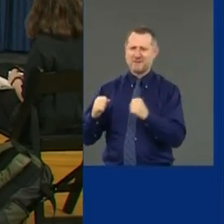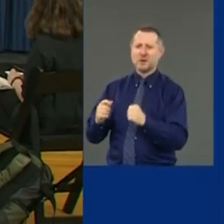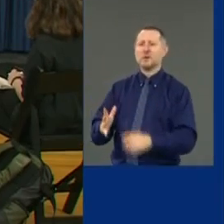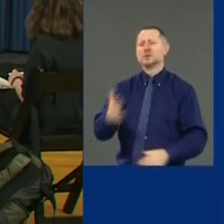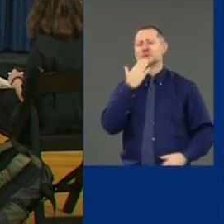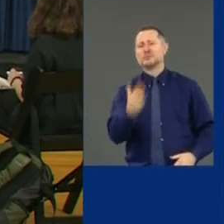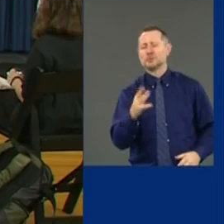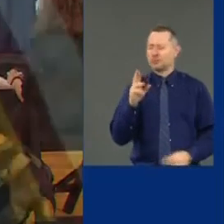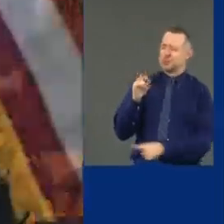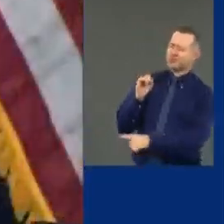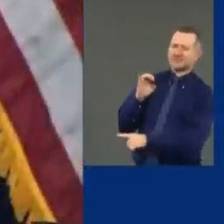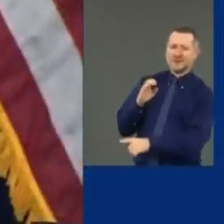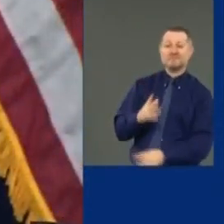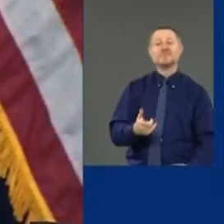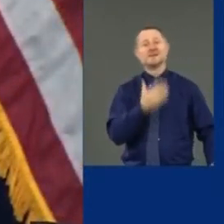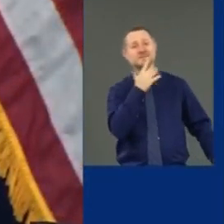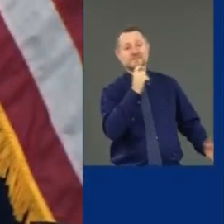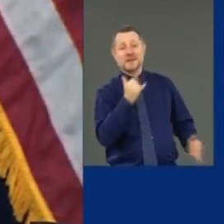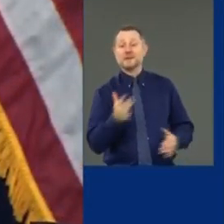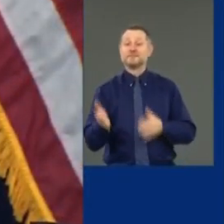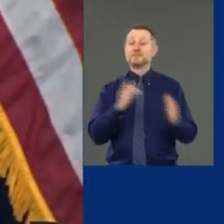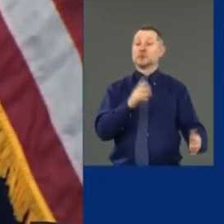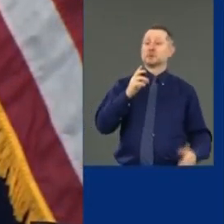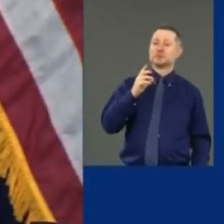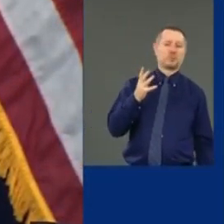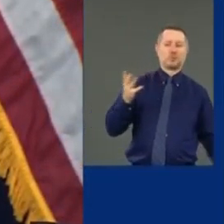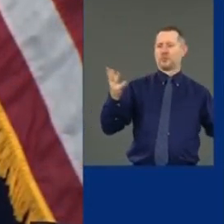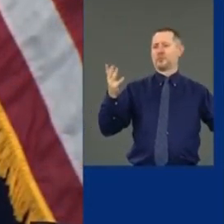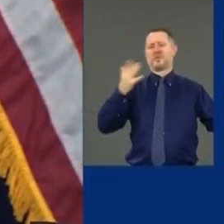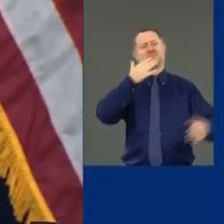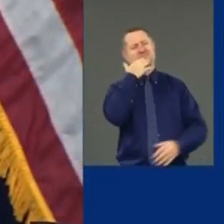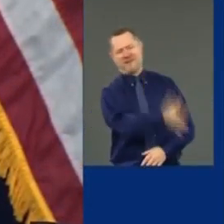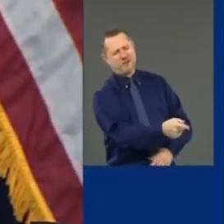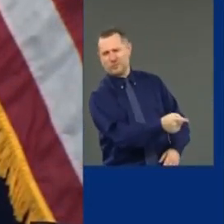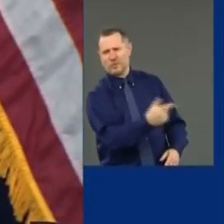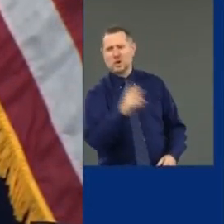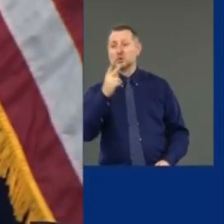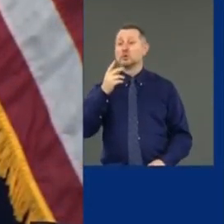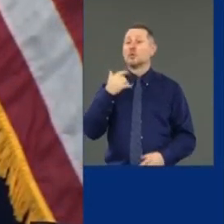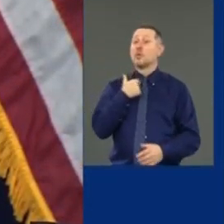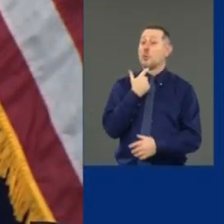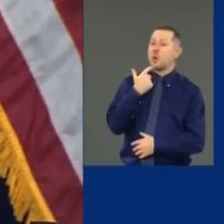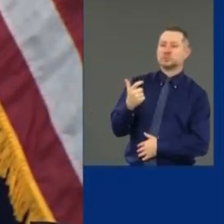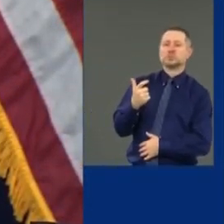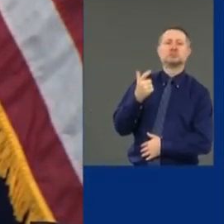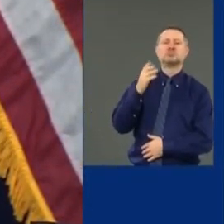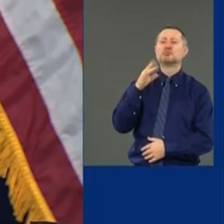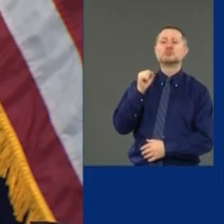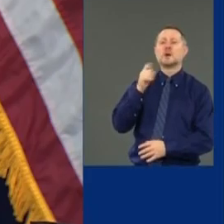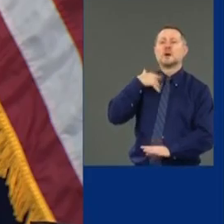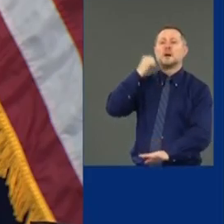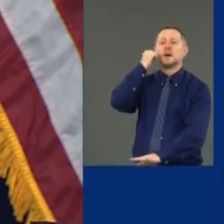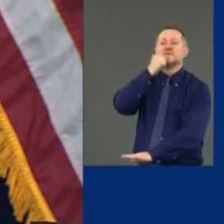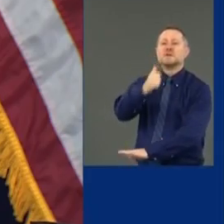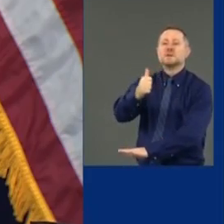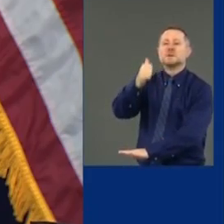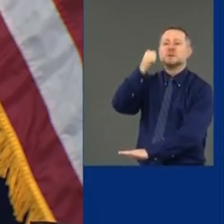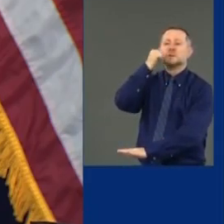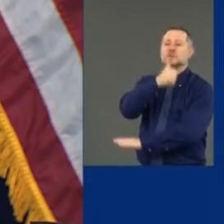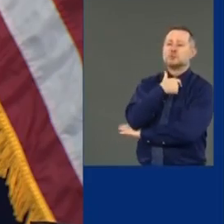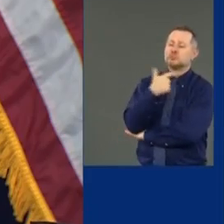Chris, Yes, thank you. I watch you every single day,